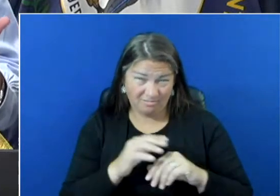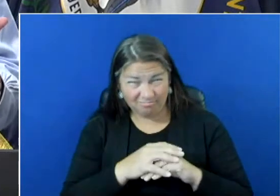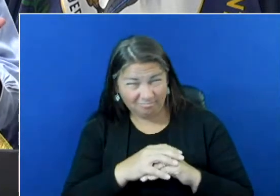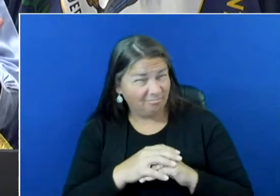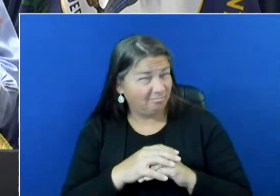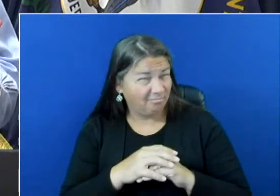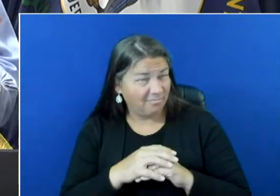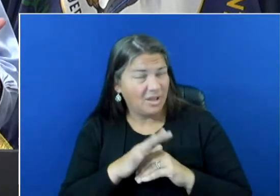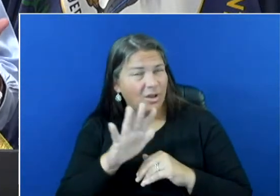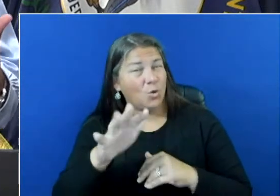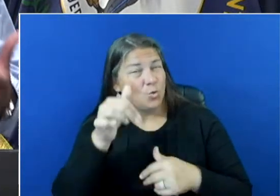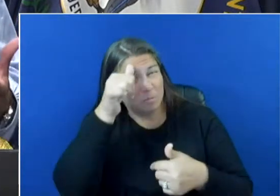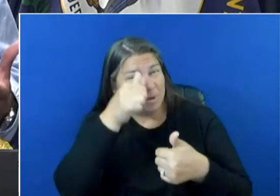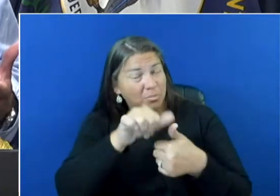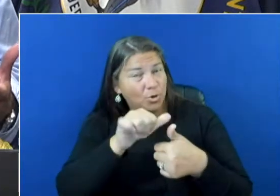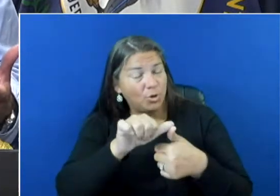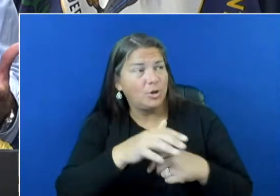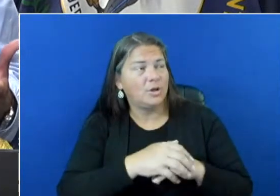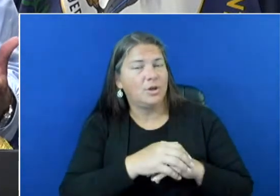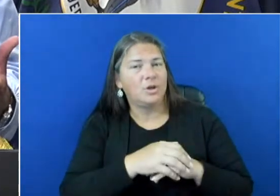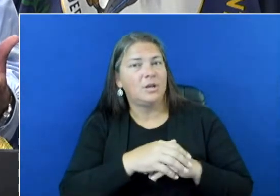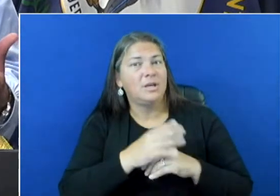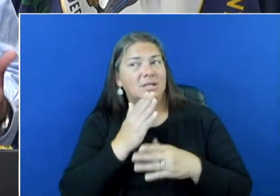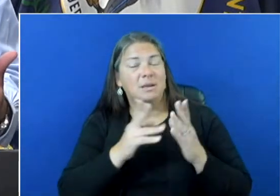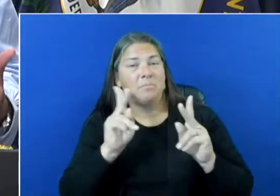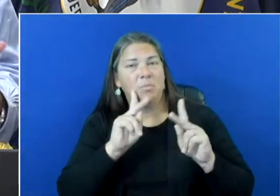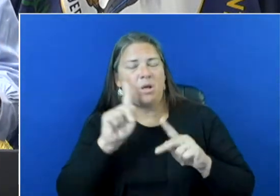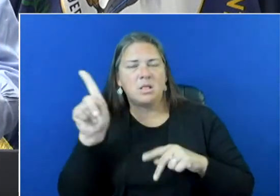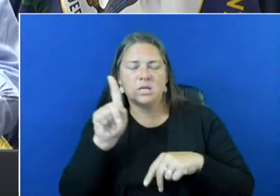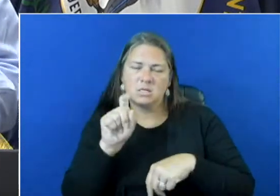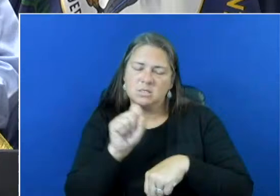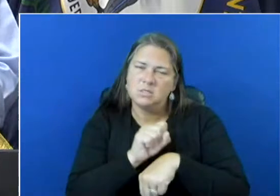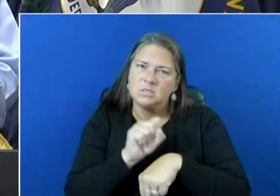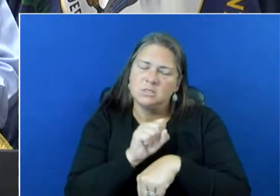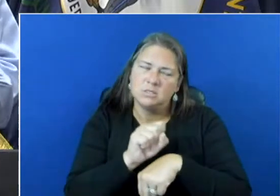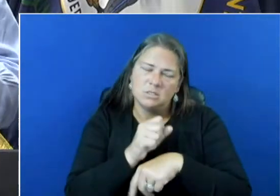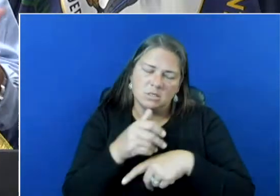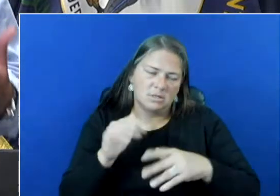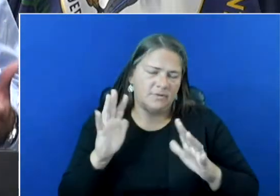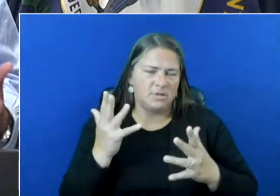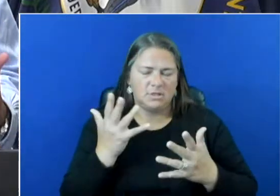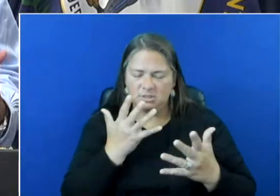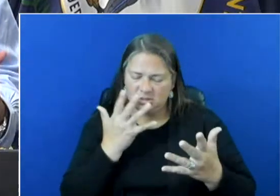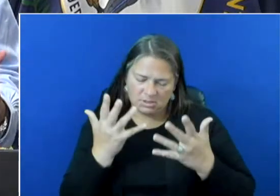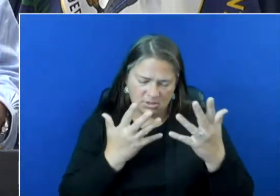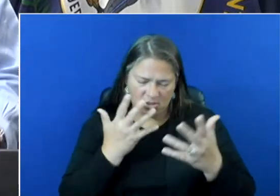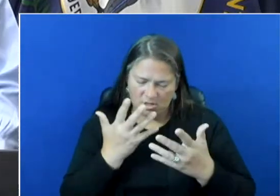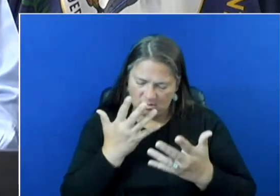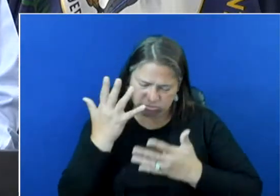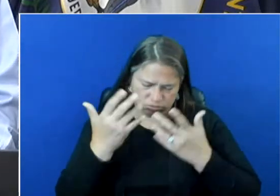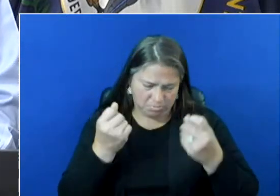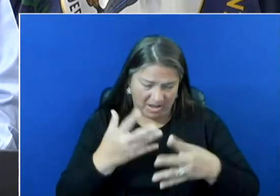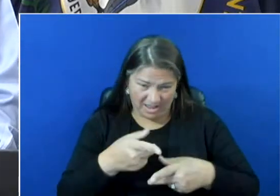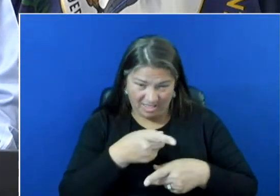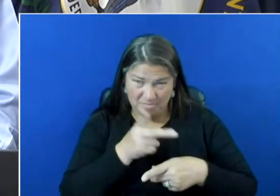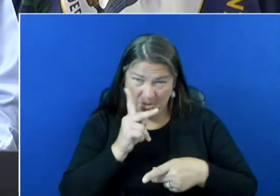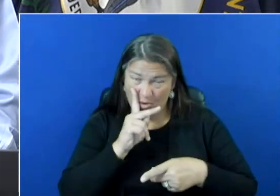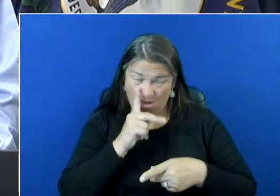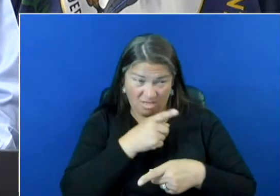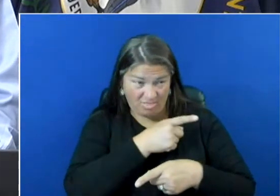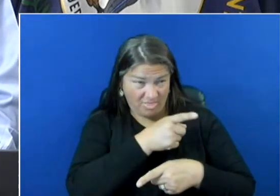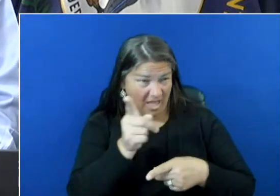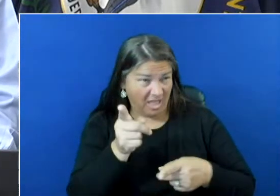Remember, when people have dug their heels in already in the face of all the information, we've got to think